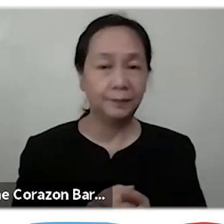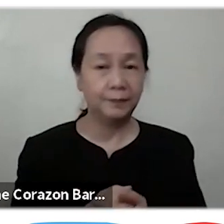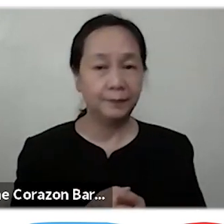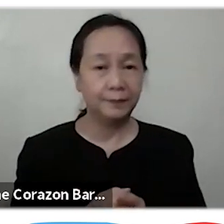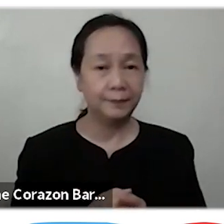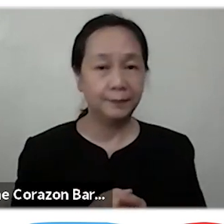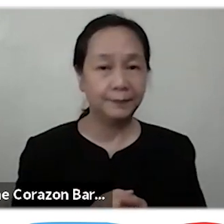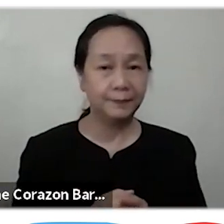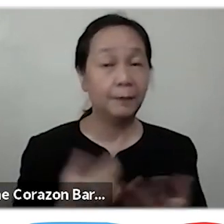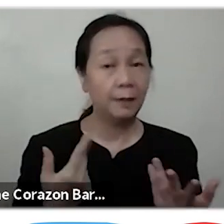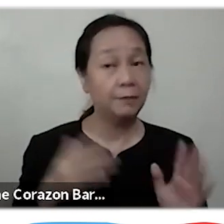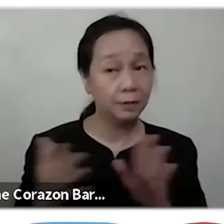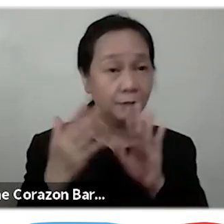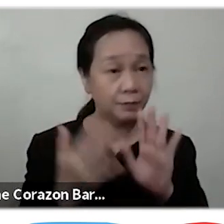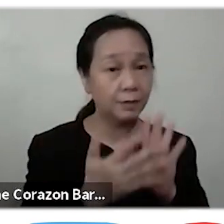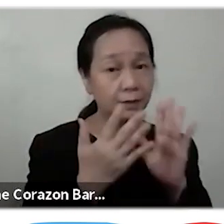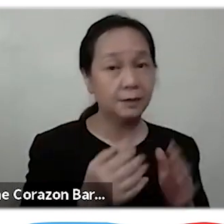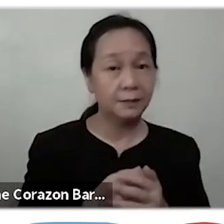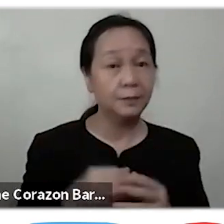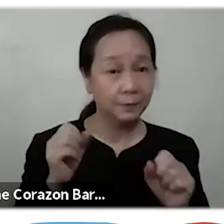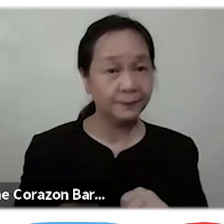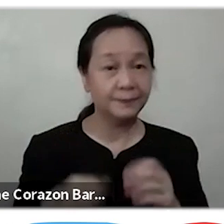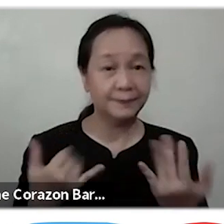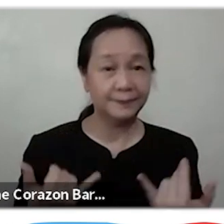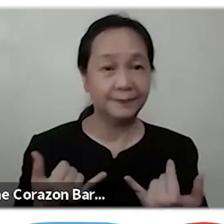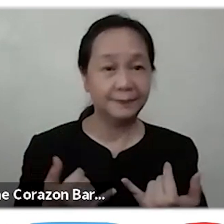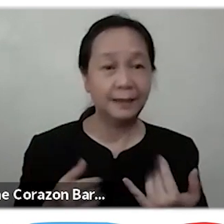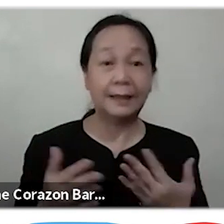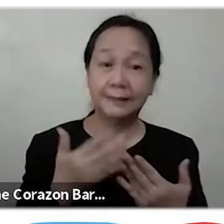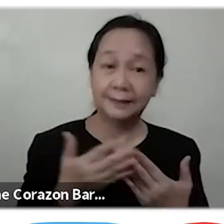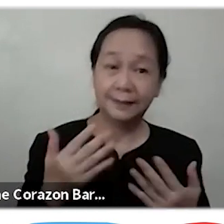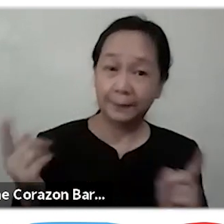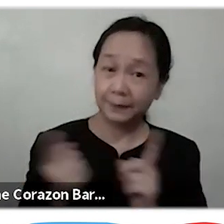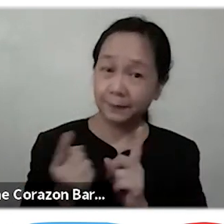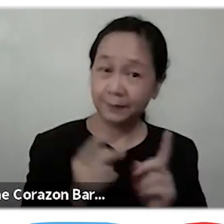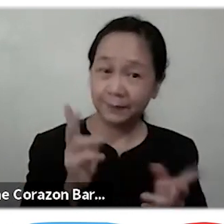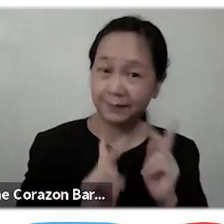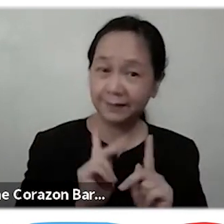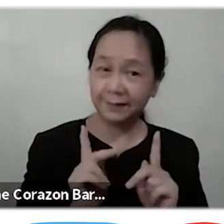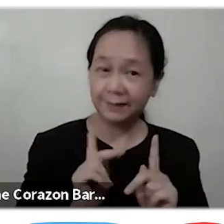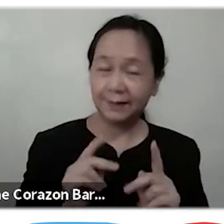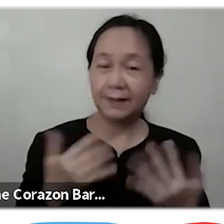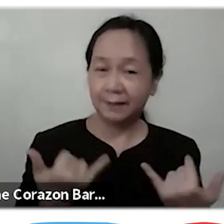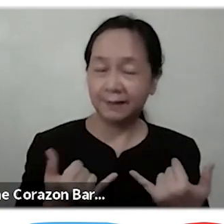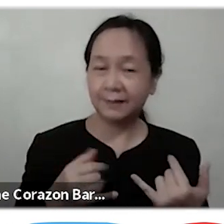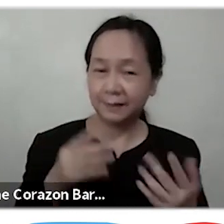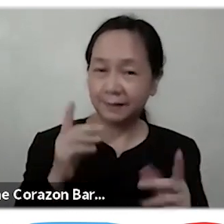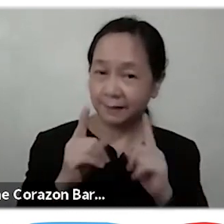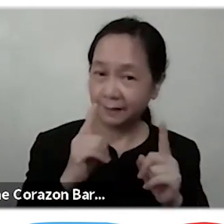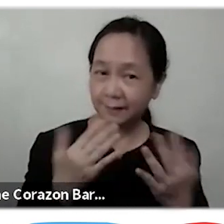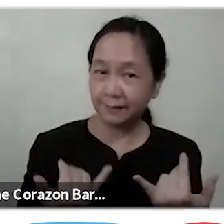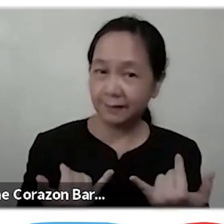but in face-to-face environment, we can easily interact, we can easily meet people, we can make the good networking. The bond